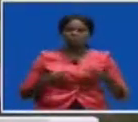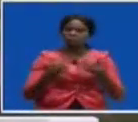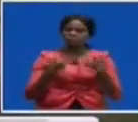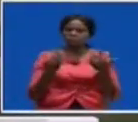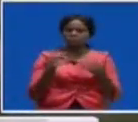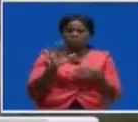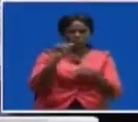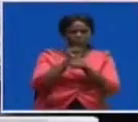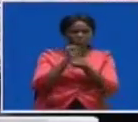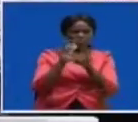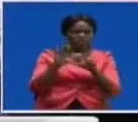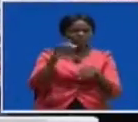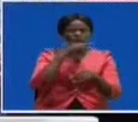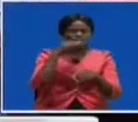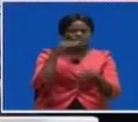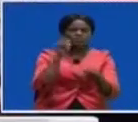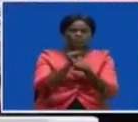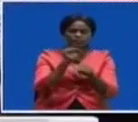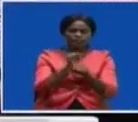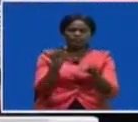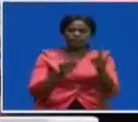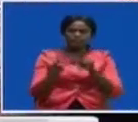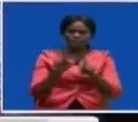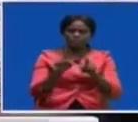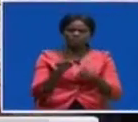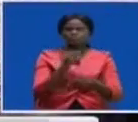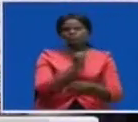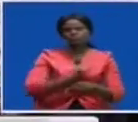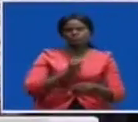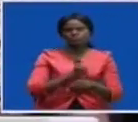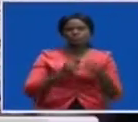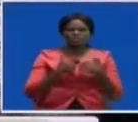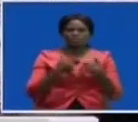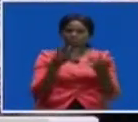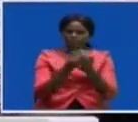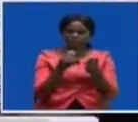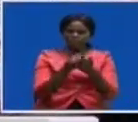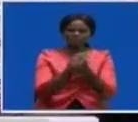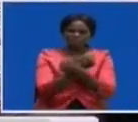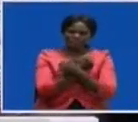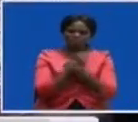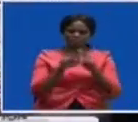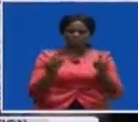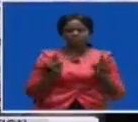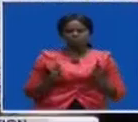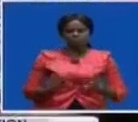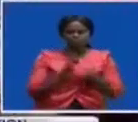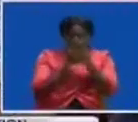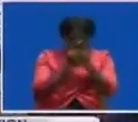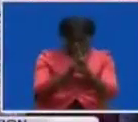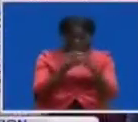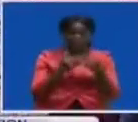workers on some farms. They would rather have money than a human being. So we need to